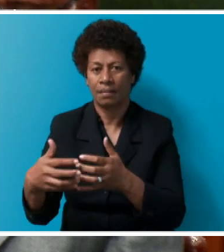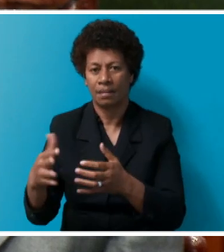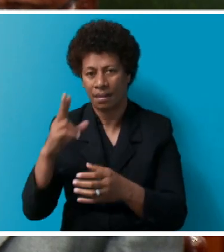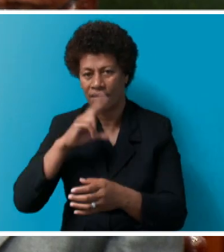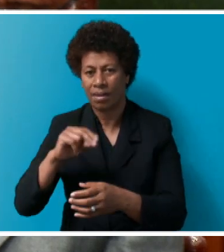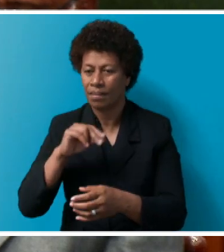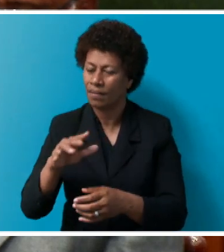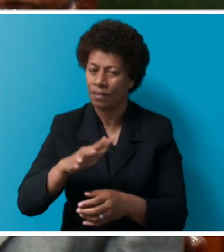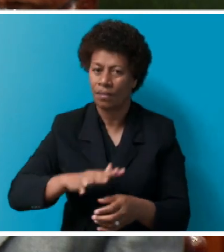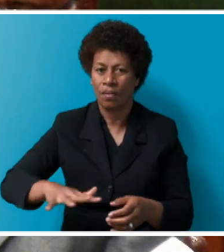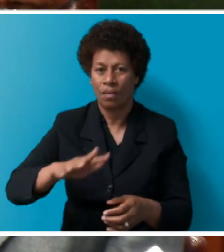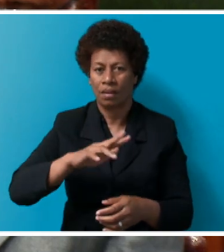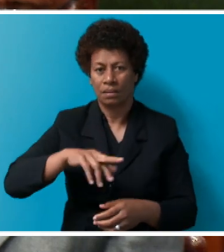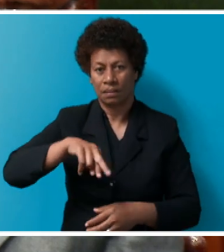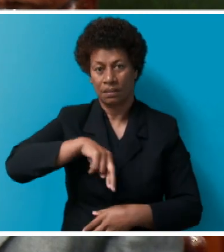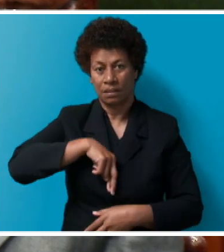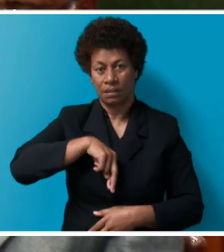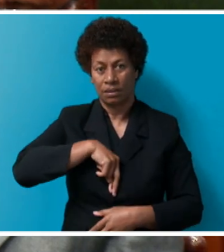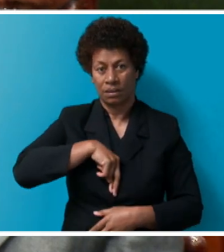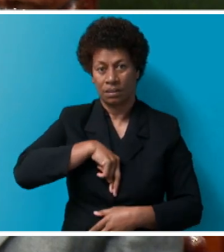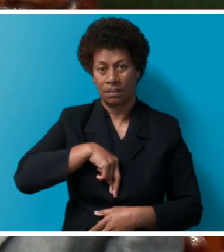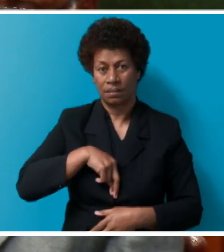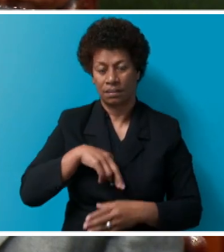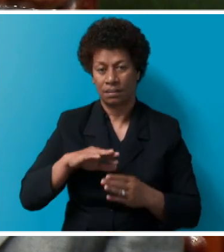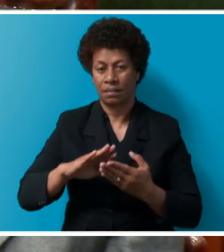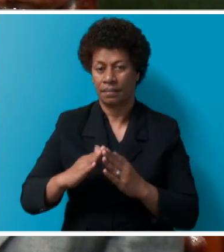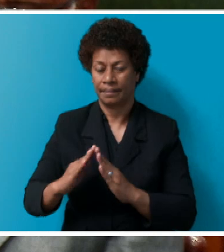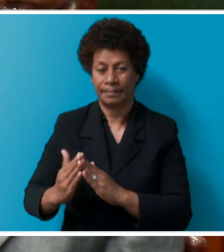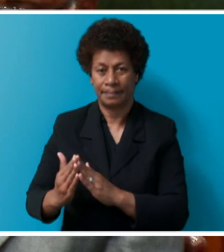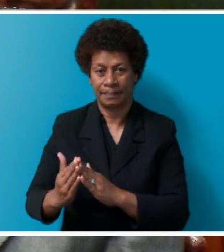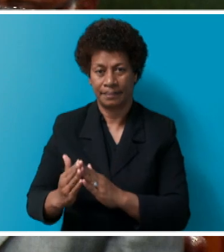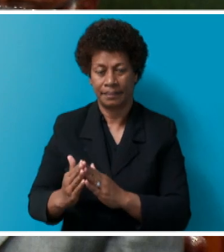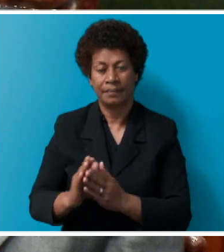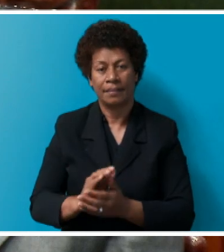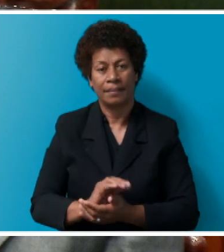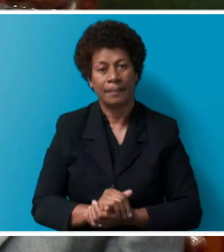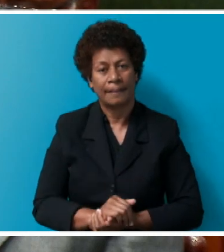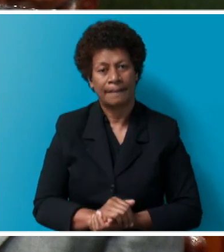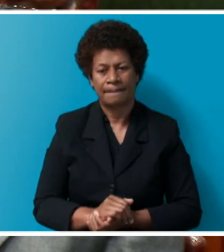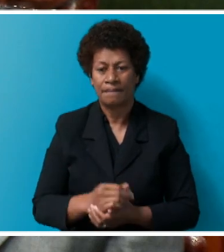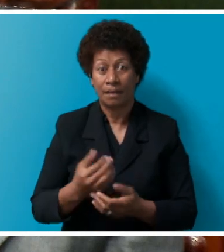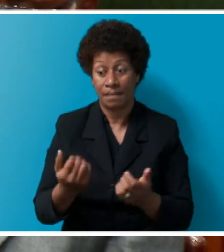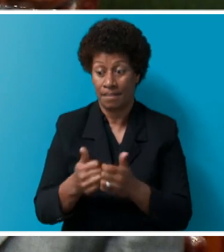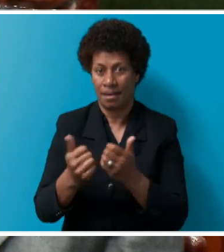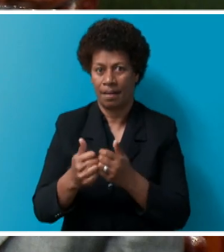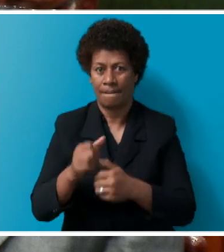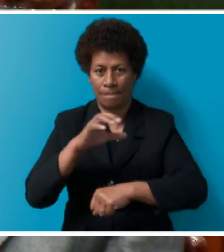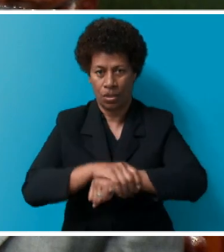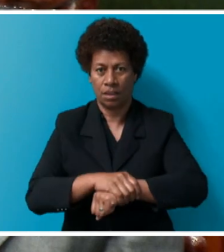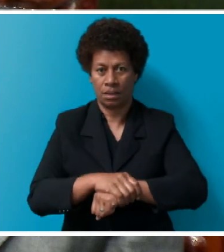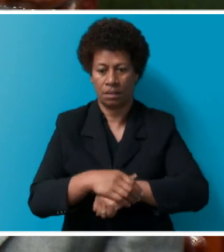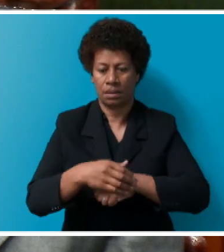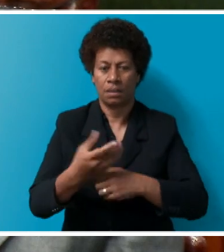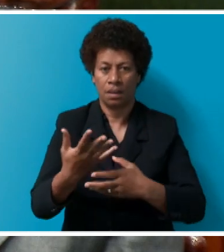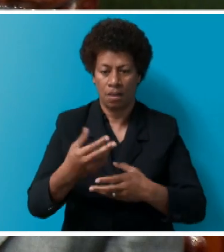to all religious communities. Where appropriate, we have increased police patrols, particularly around